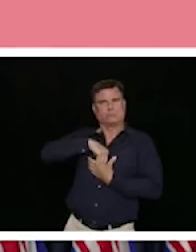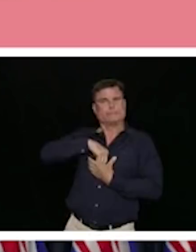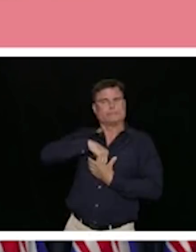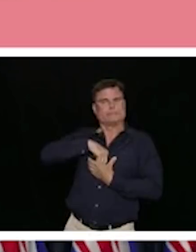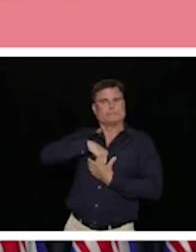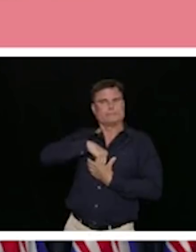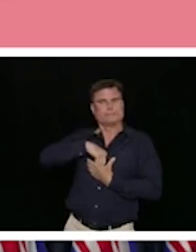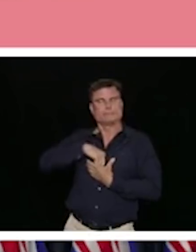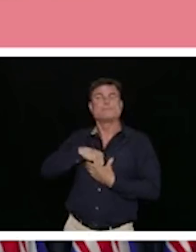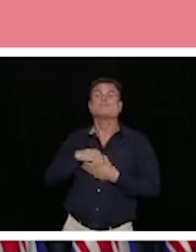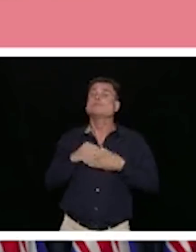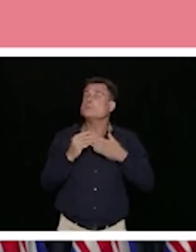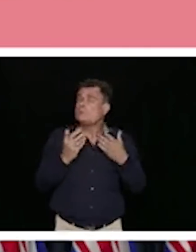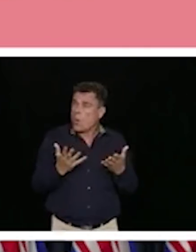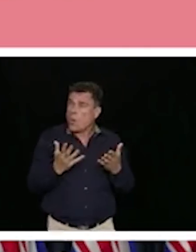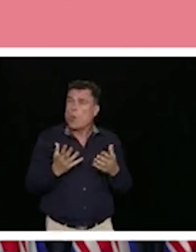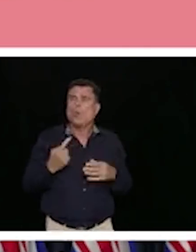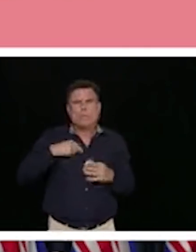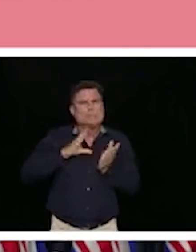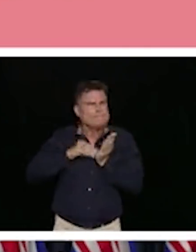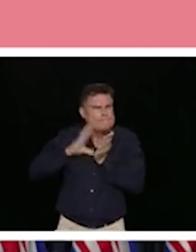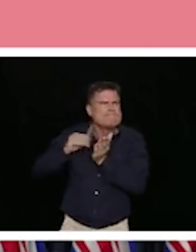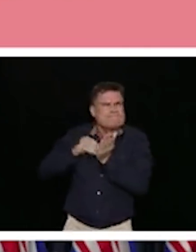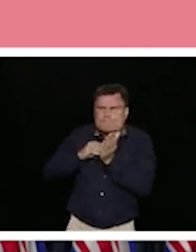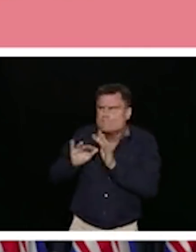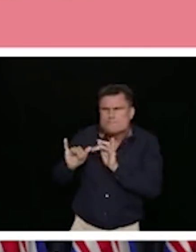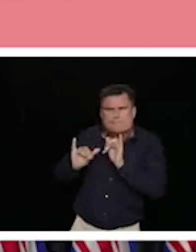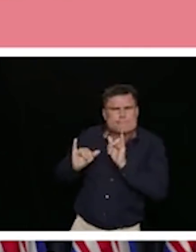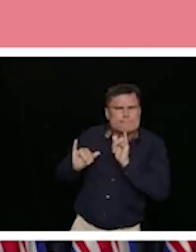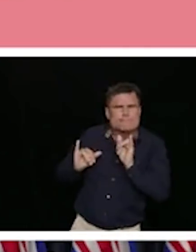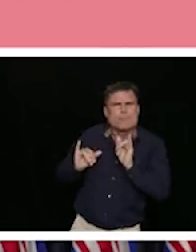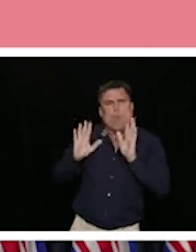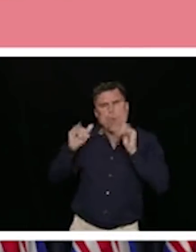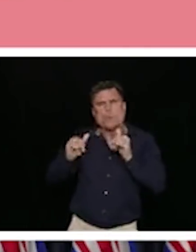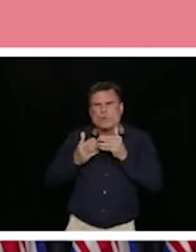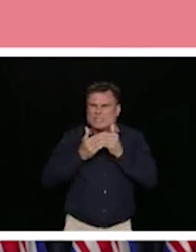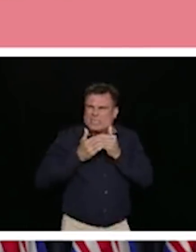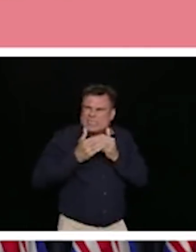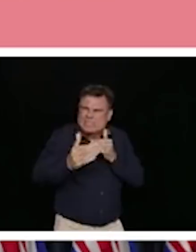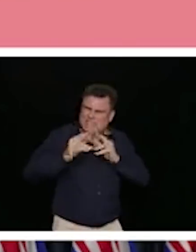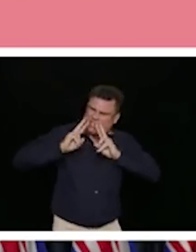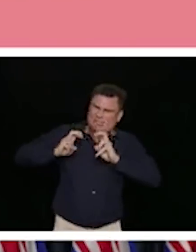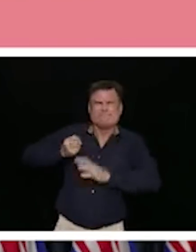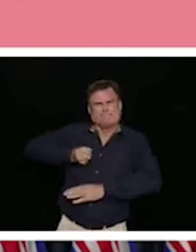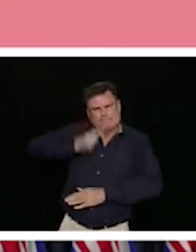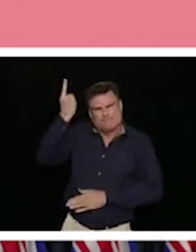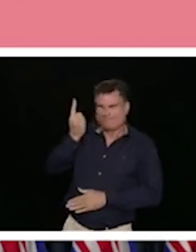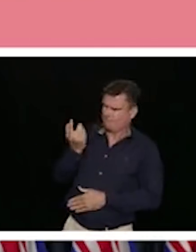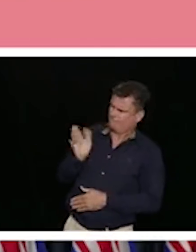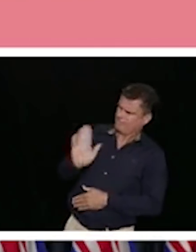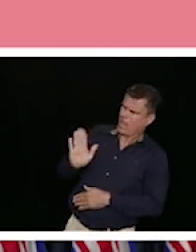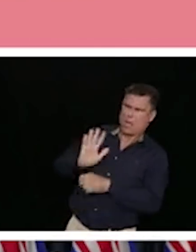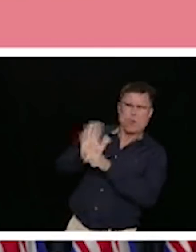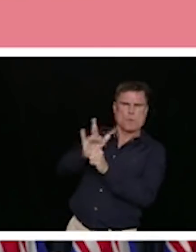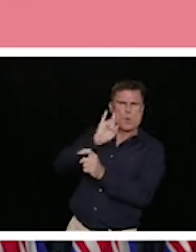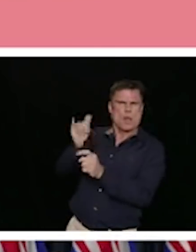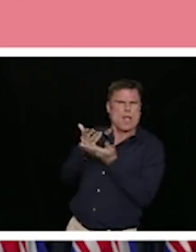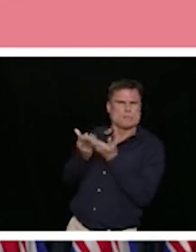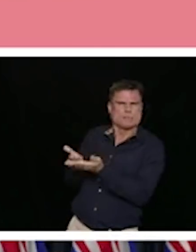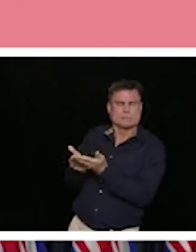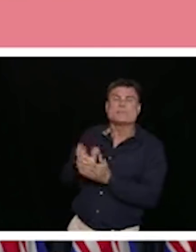16,000, 17,000 people who may have been infected over the period of the last 6 months. This is in keeping with